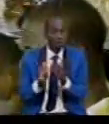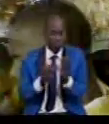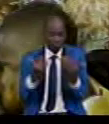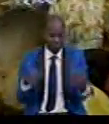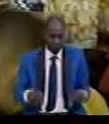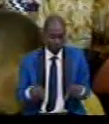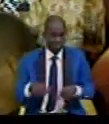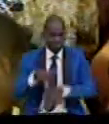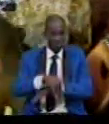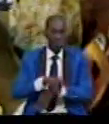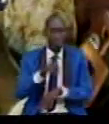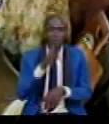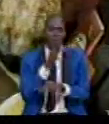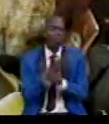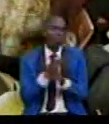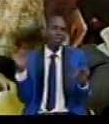through.